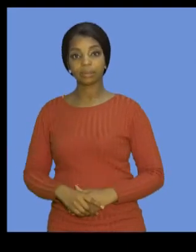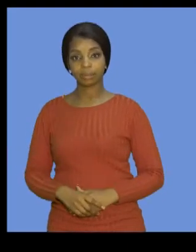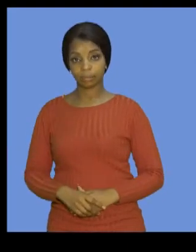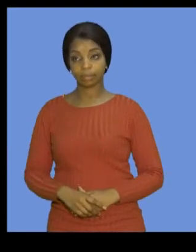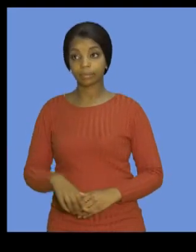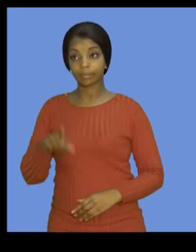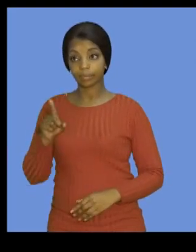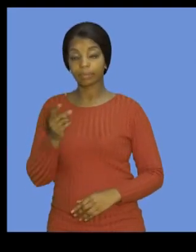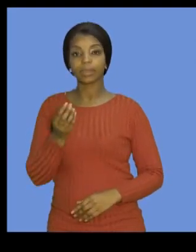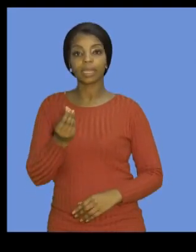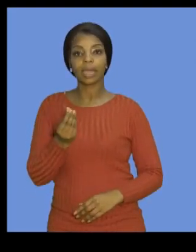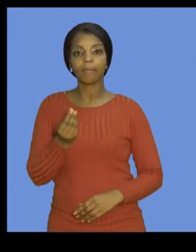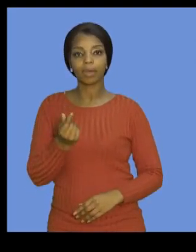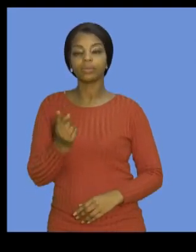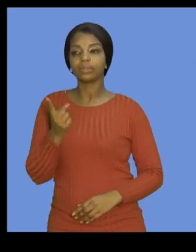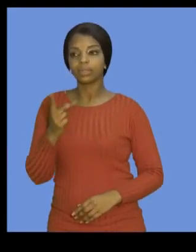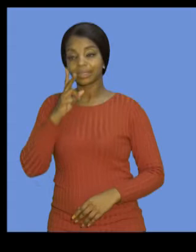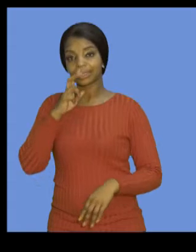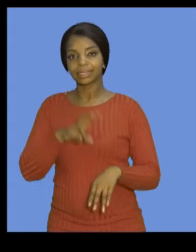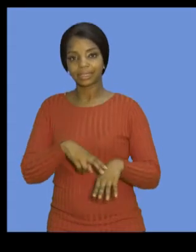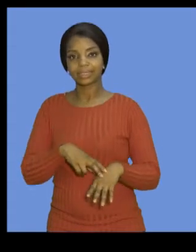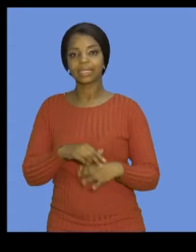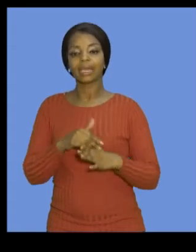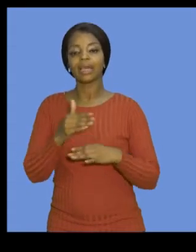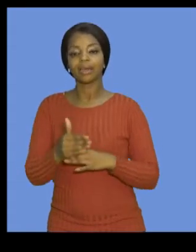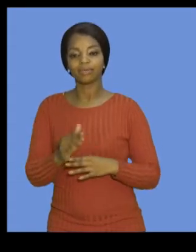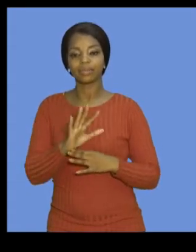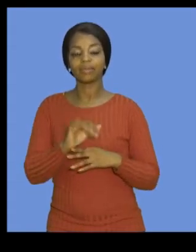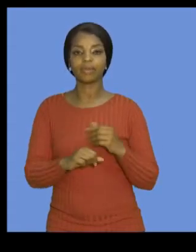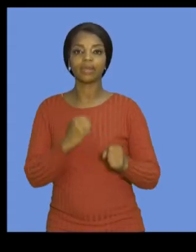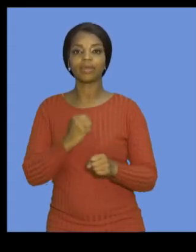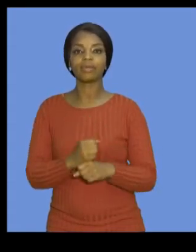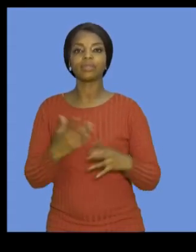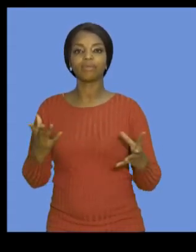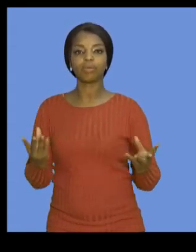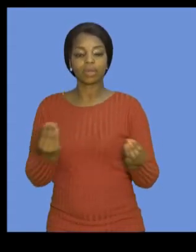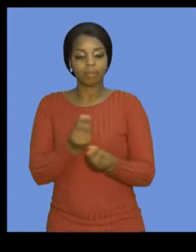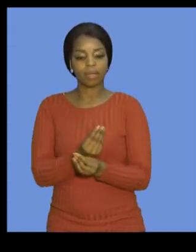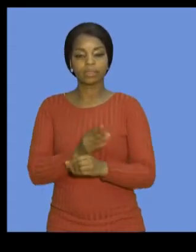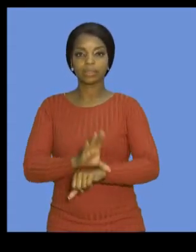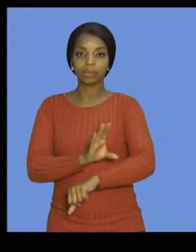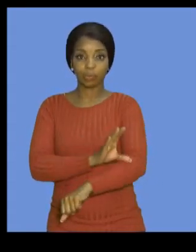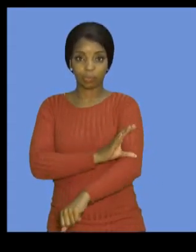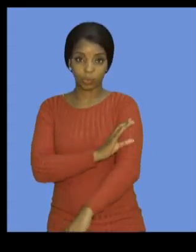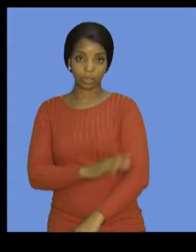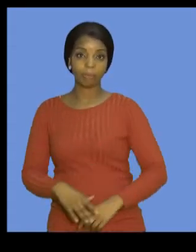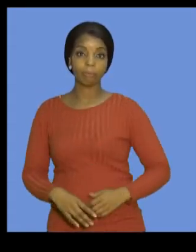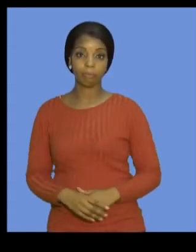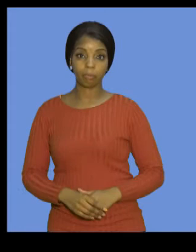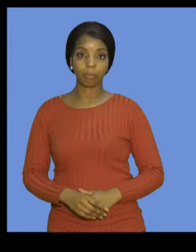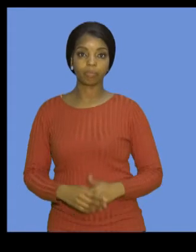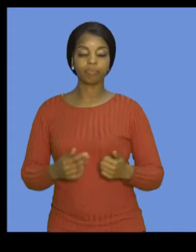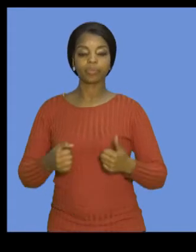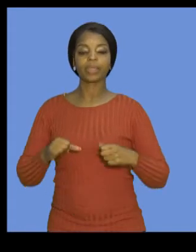18,500. That's how much they will need after 3 years to replace the computers that they have at the time. And